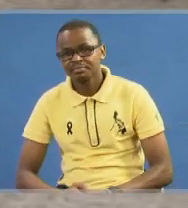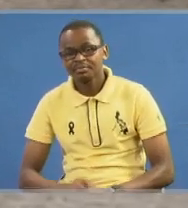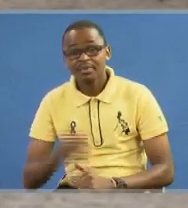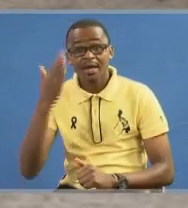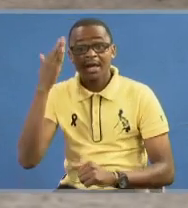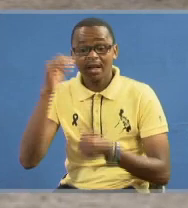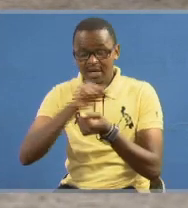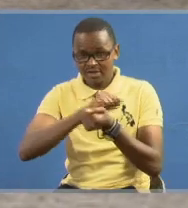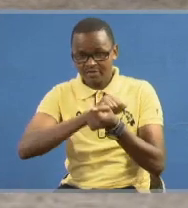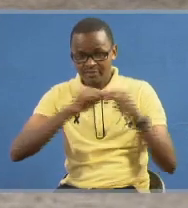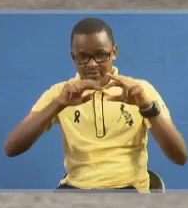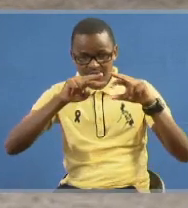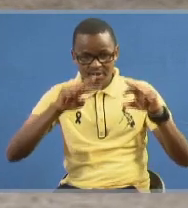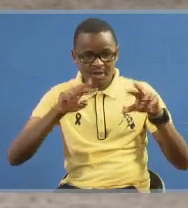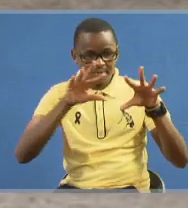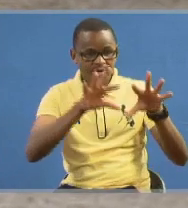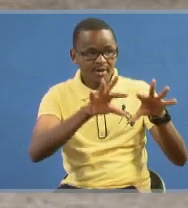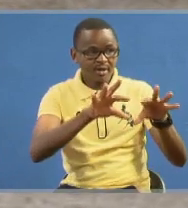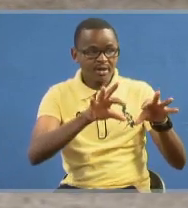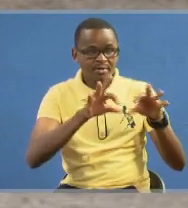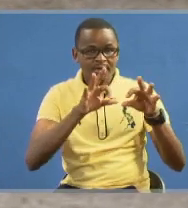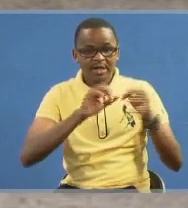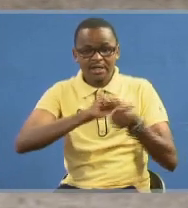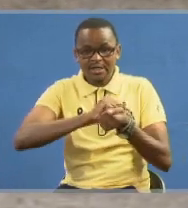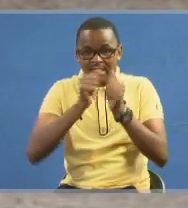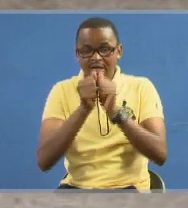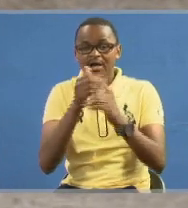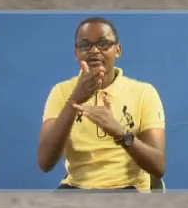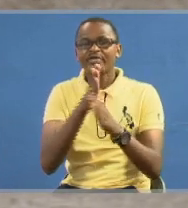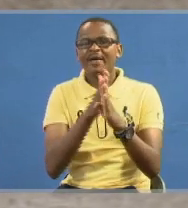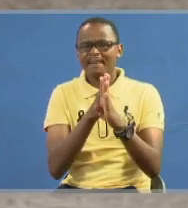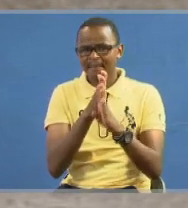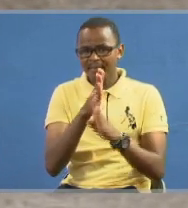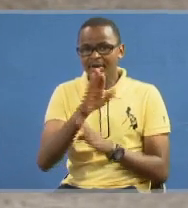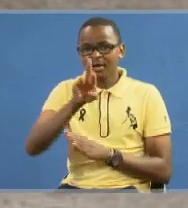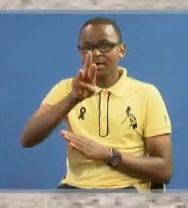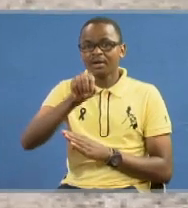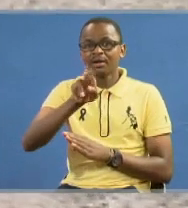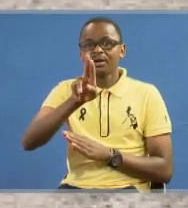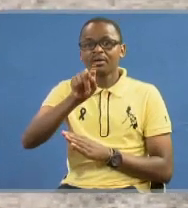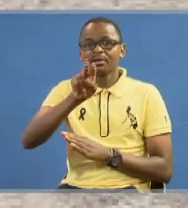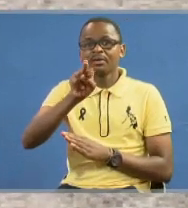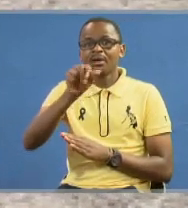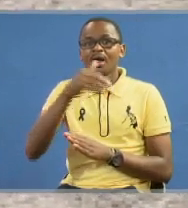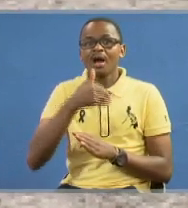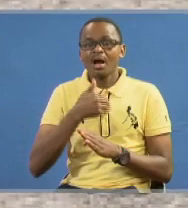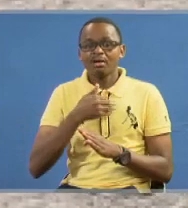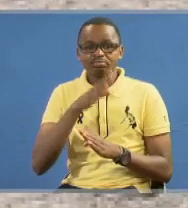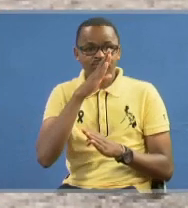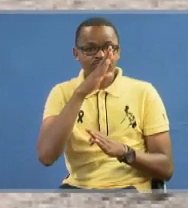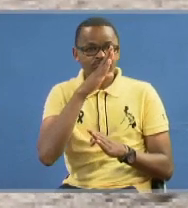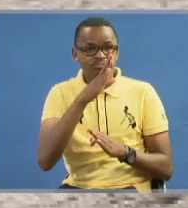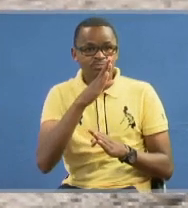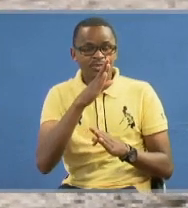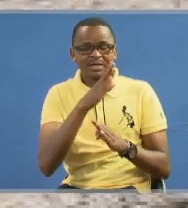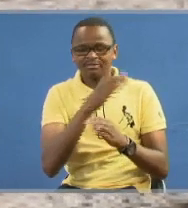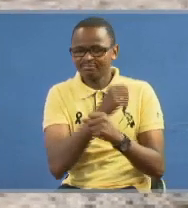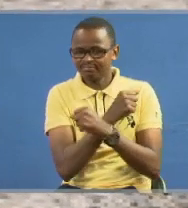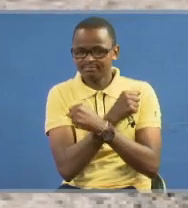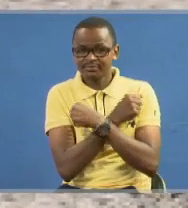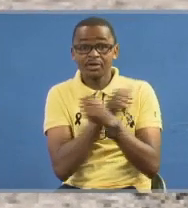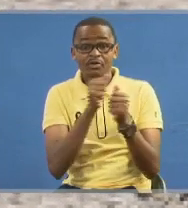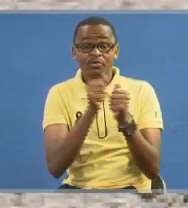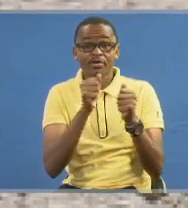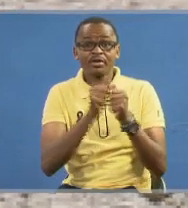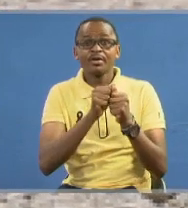Last Friday, investigation took a dramatic twist after the main suspect, Mutunga, said he had been in a romantic relationship with